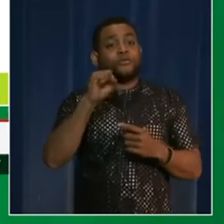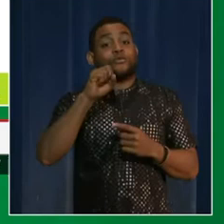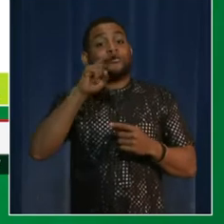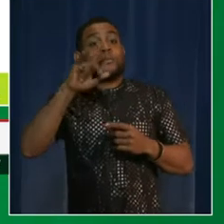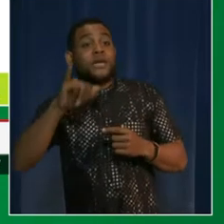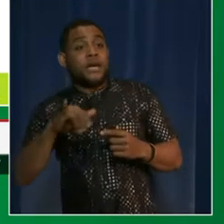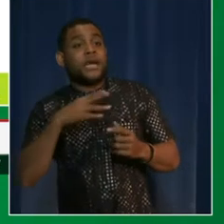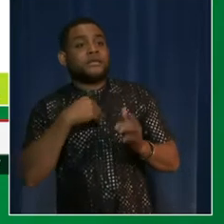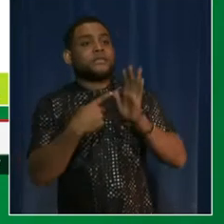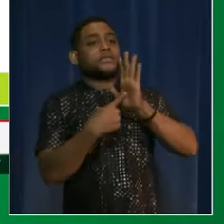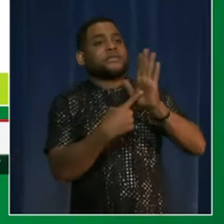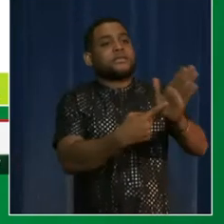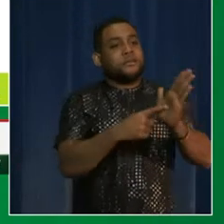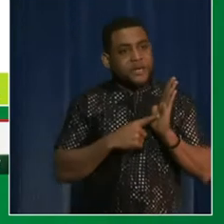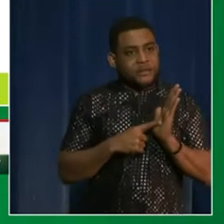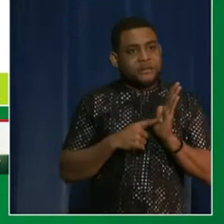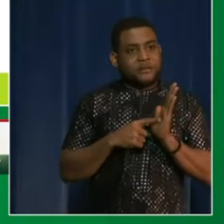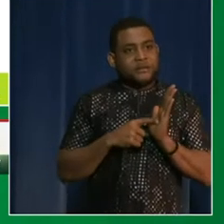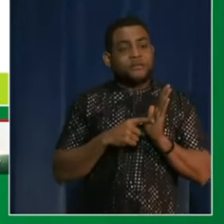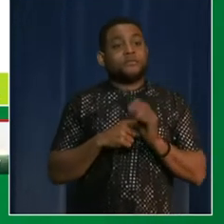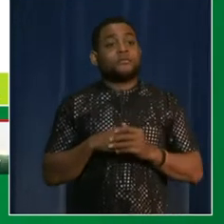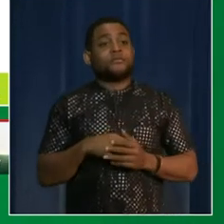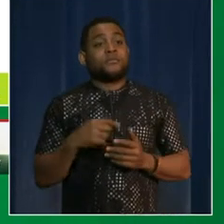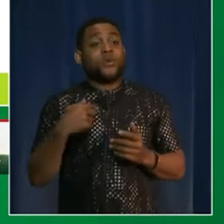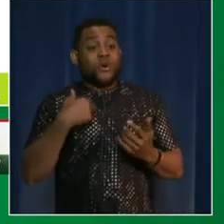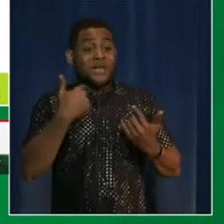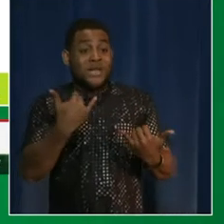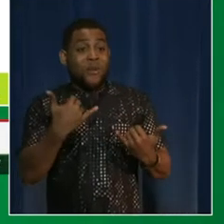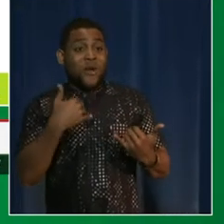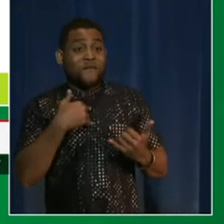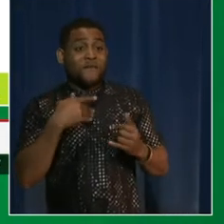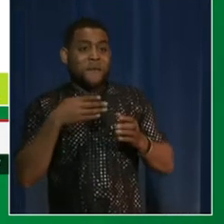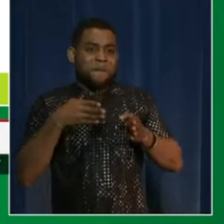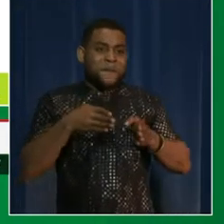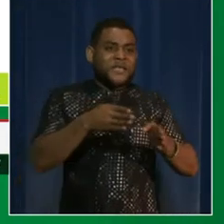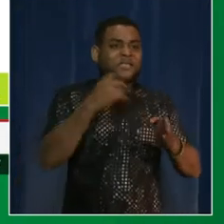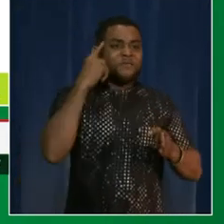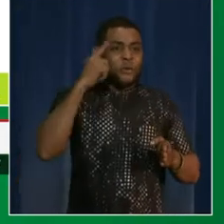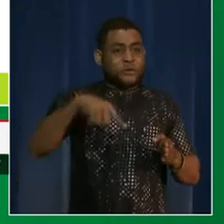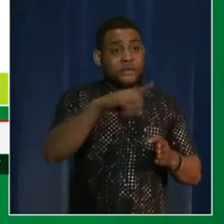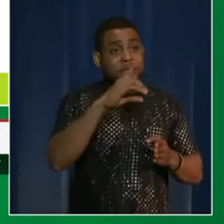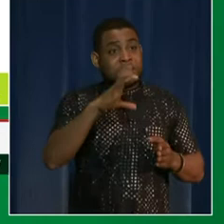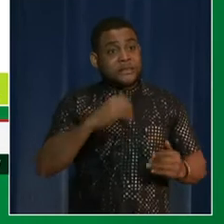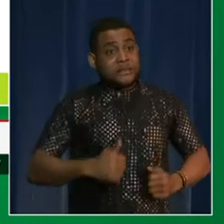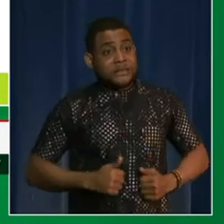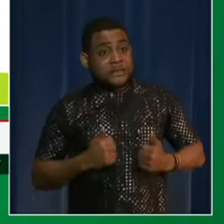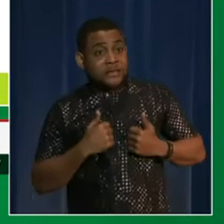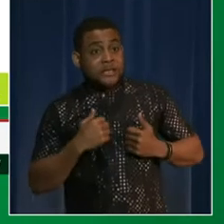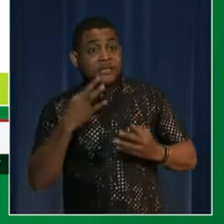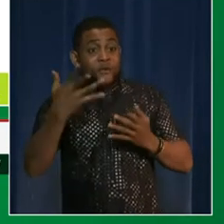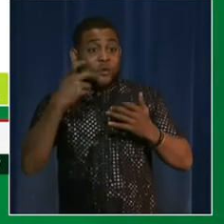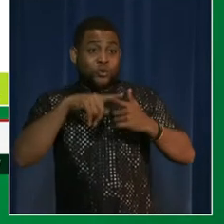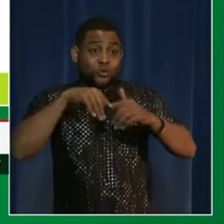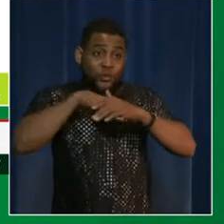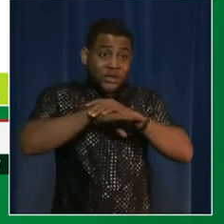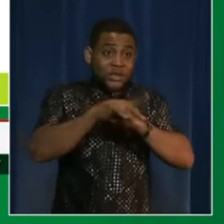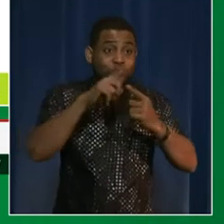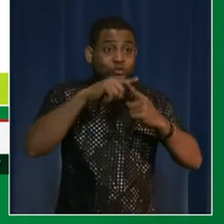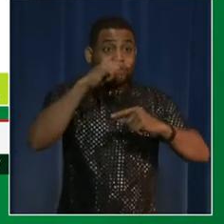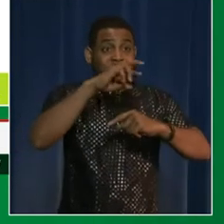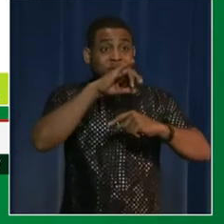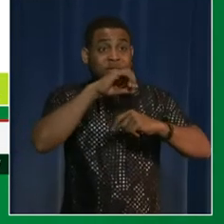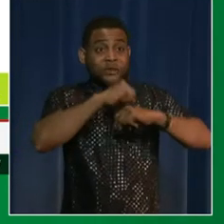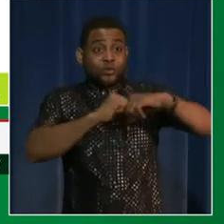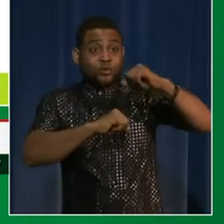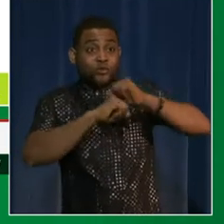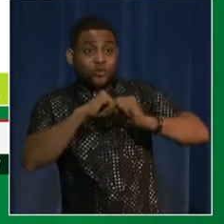a pathway and opportunity for our district residents that want a opening into the construction trades to now obtain